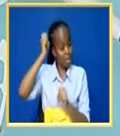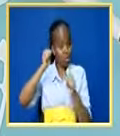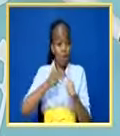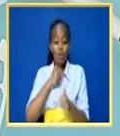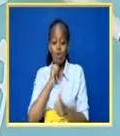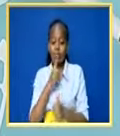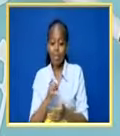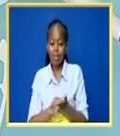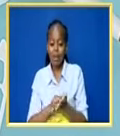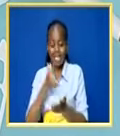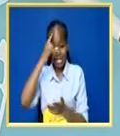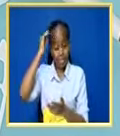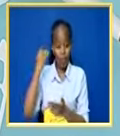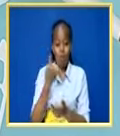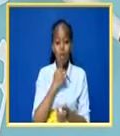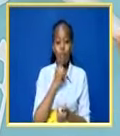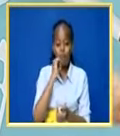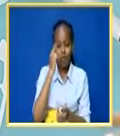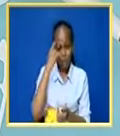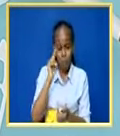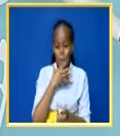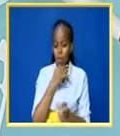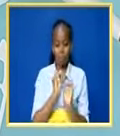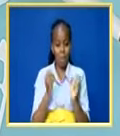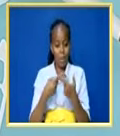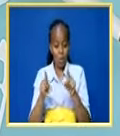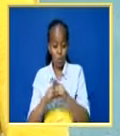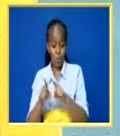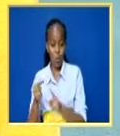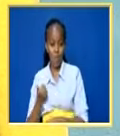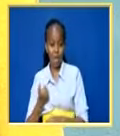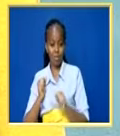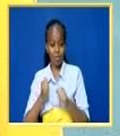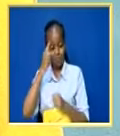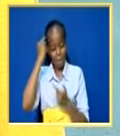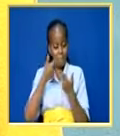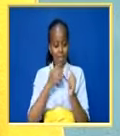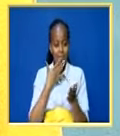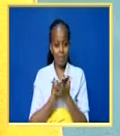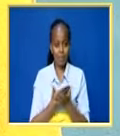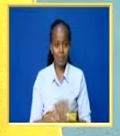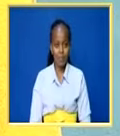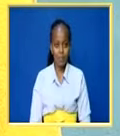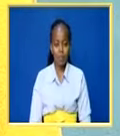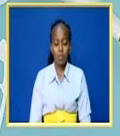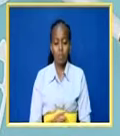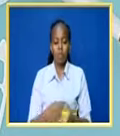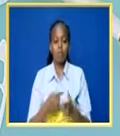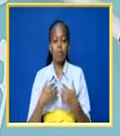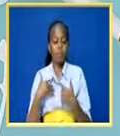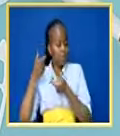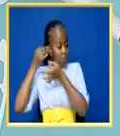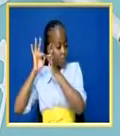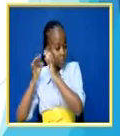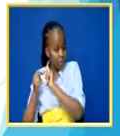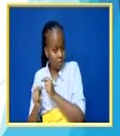saying shaving is for boys only. Yeah. Oh, yes, okay. Yes. Okay. It can be even for guys. But thank you. Uh-huh. And then plaiting, that comes for